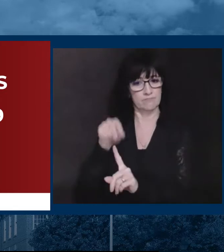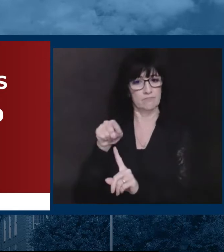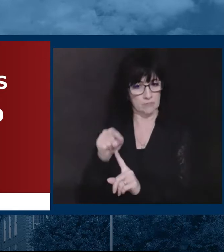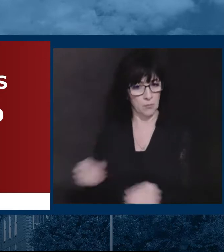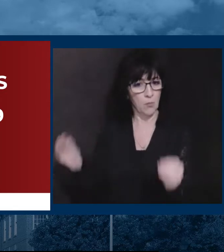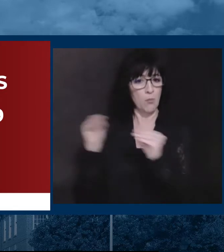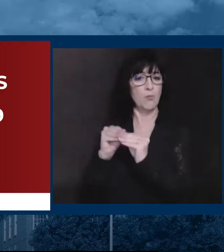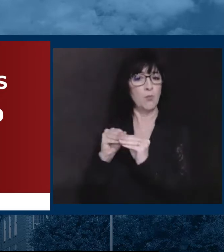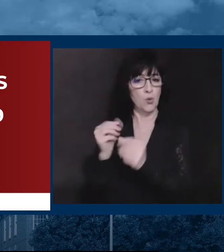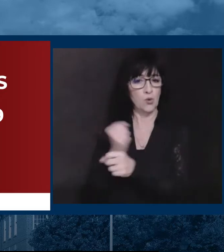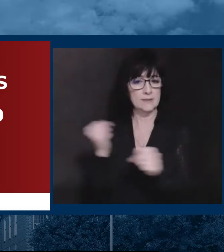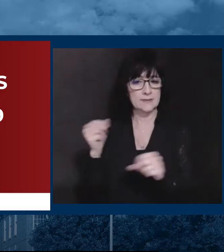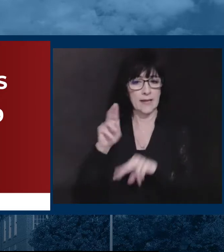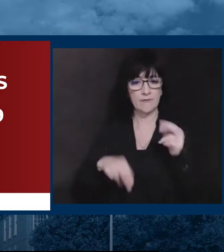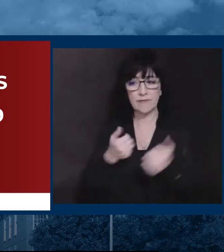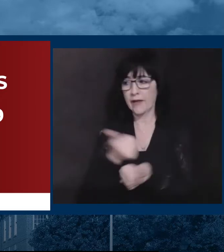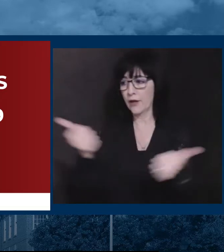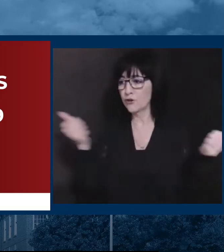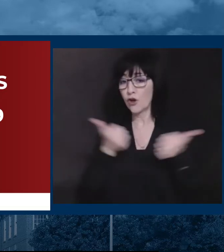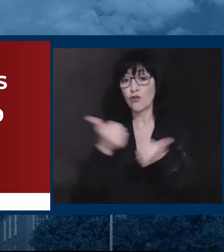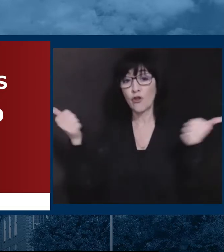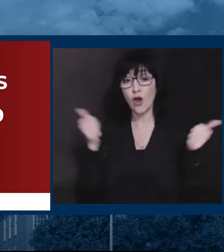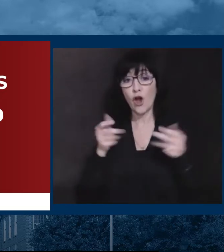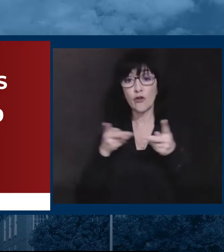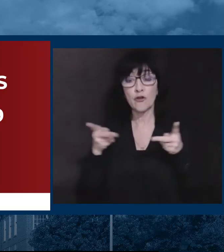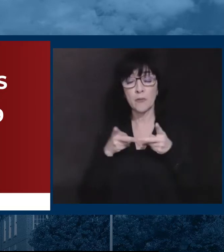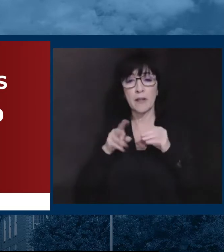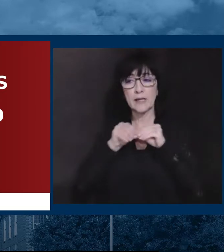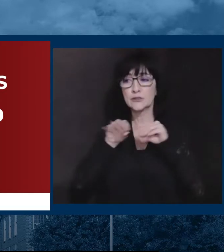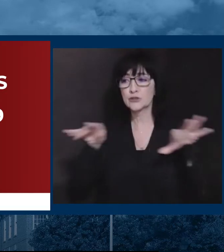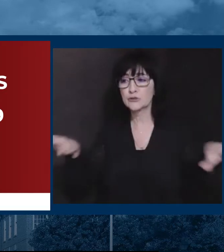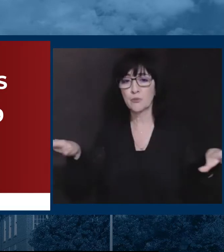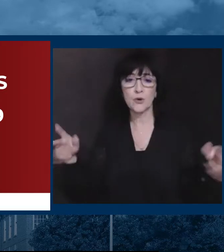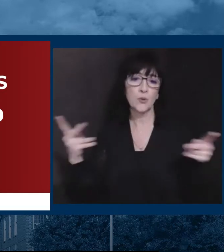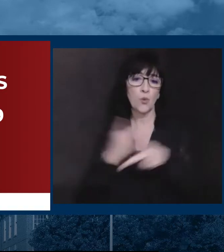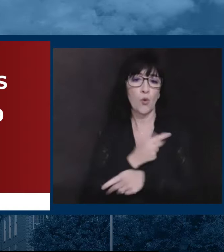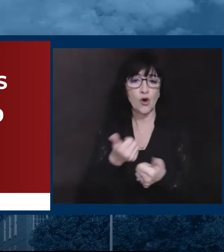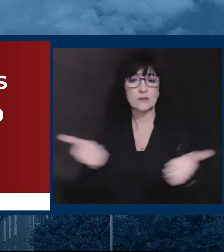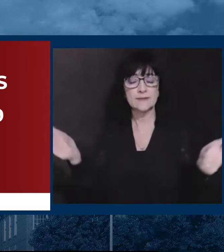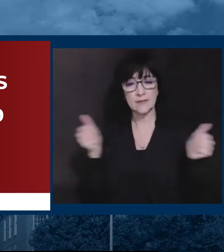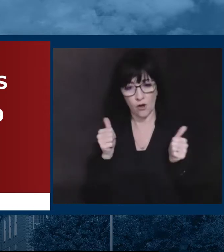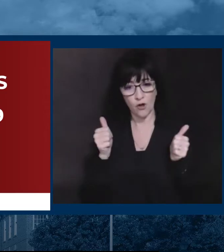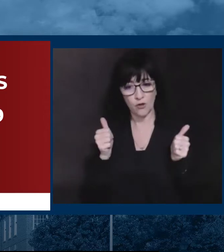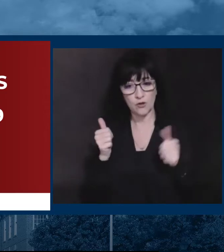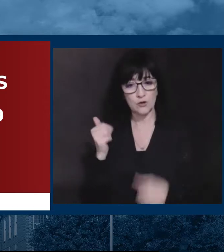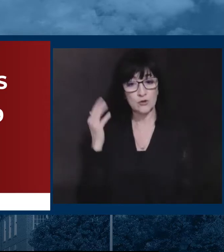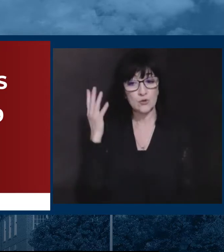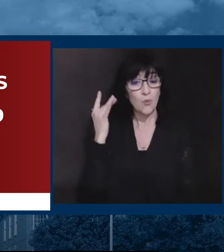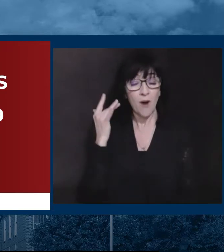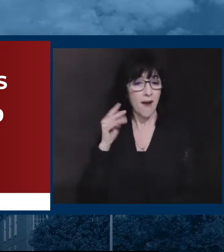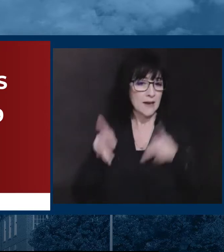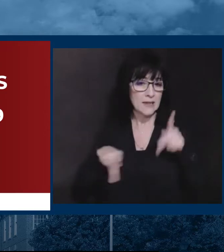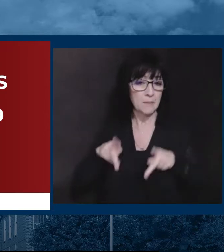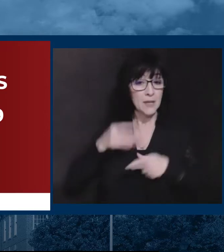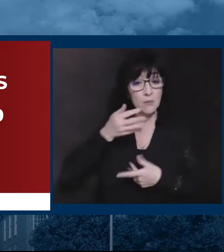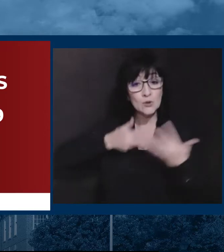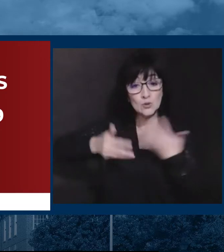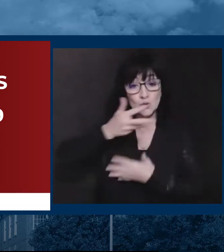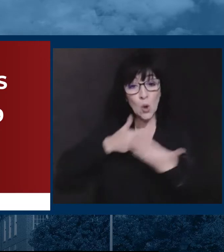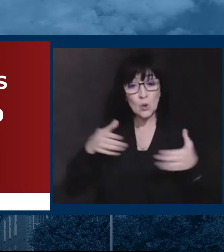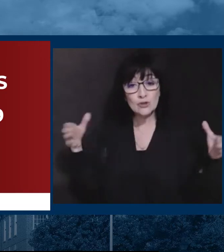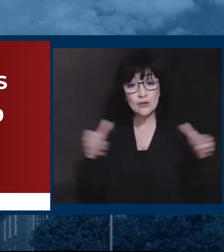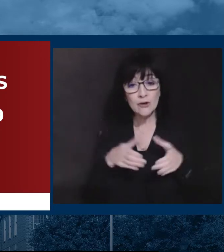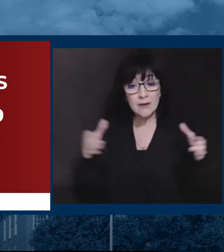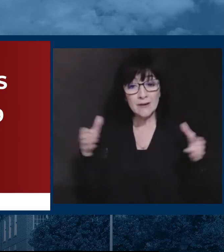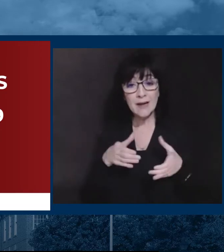the community. And most of the communities we spread in places where people gather socially, in private homes,